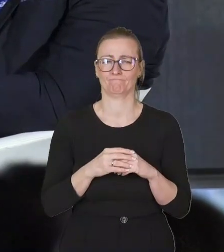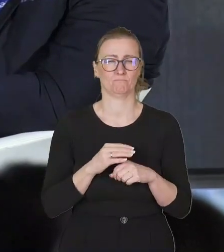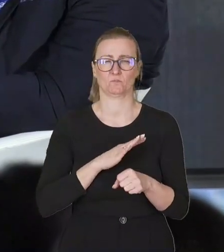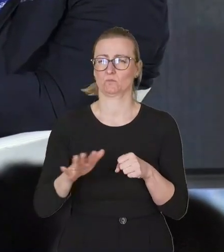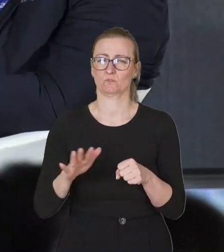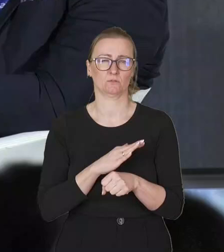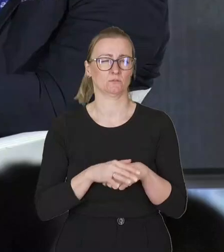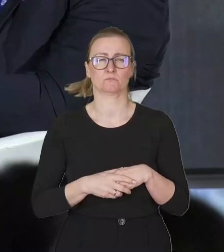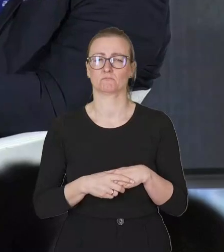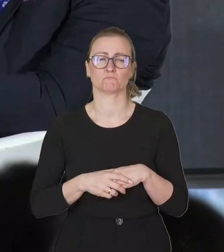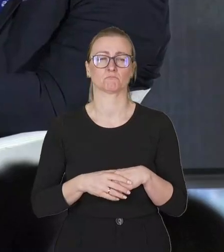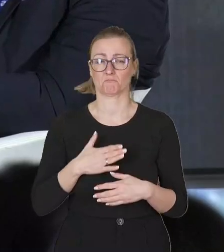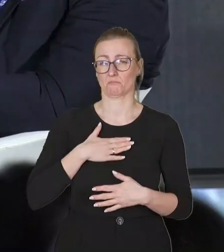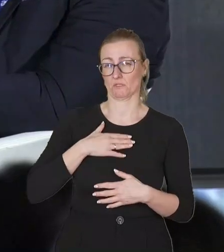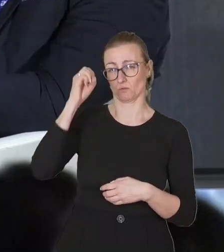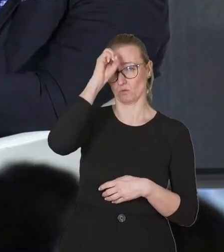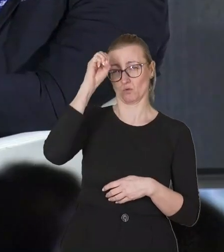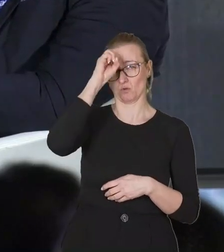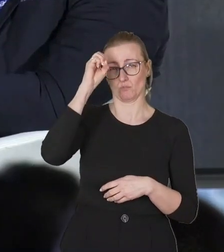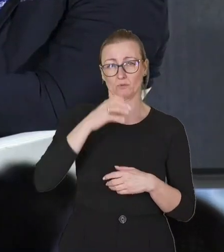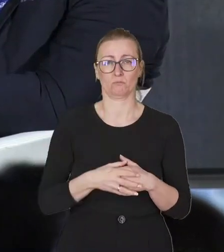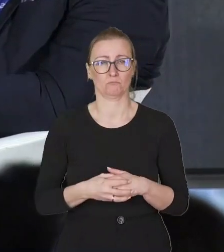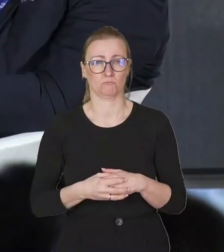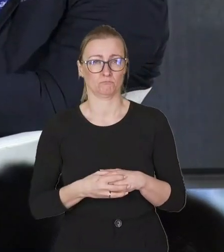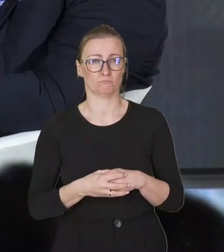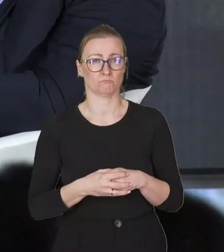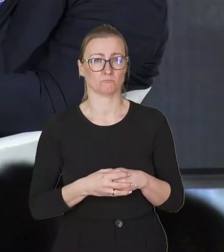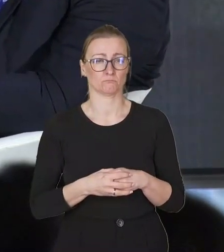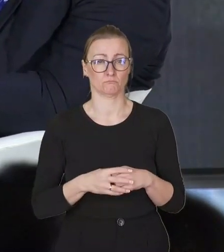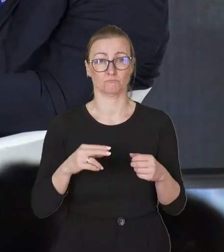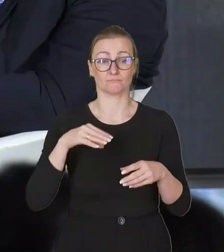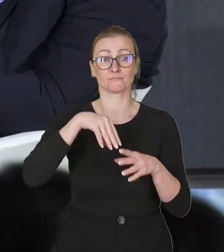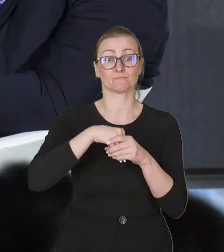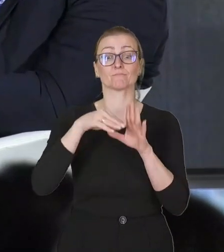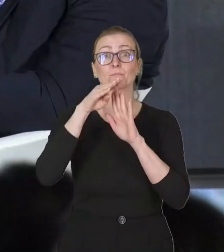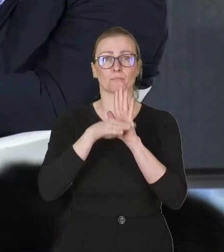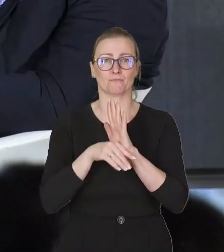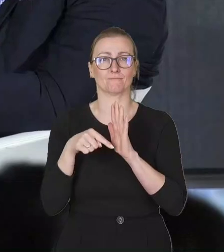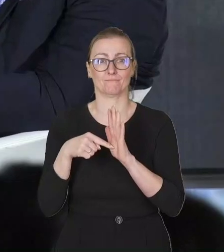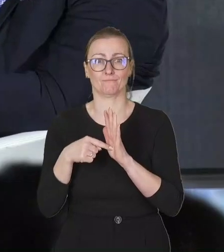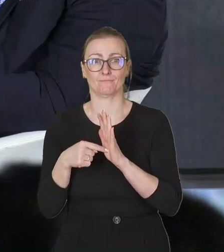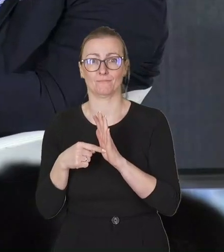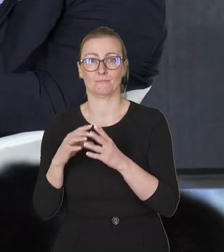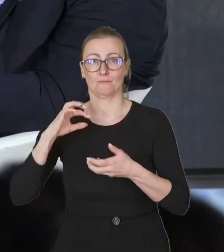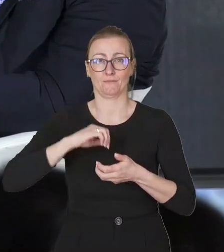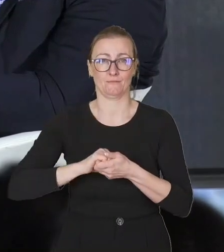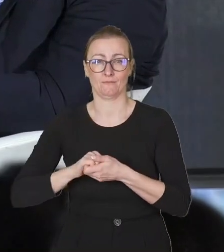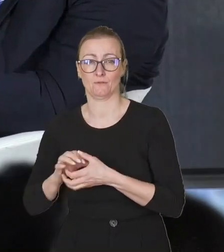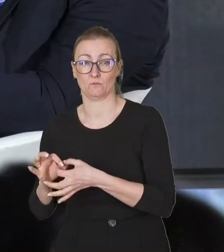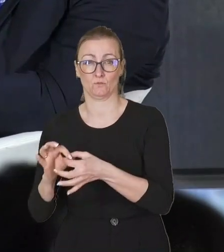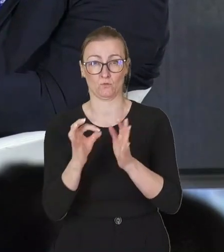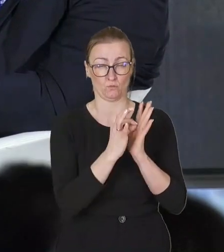of cohesion policy should be more or less, well, should cover all the issues that are important